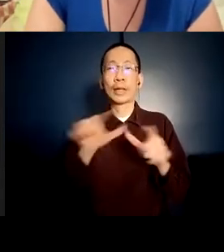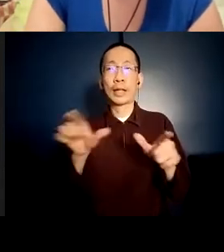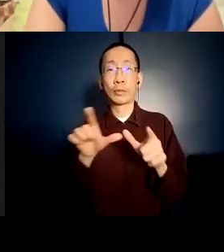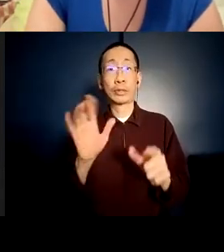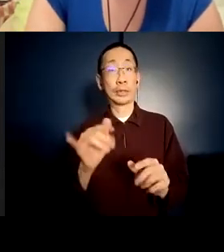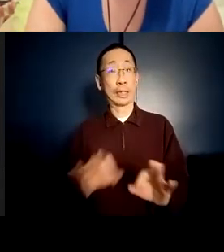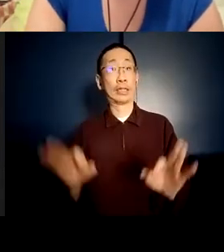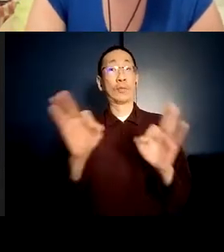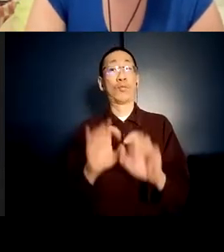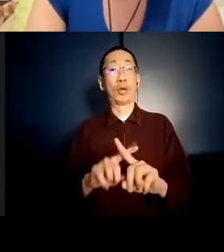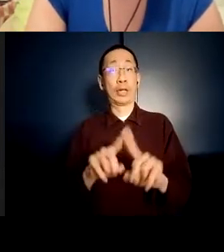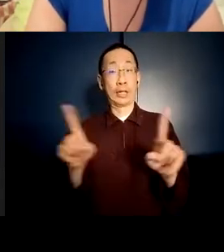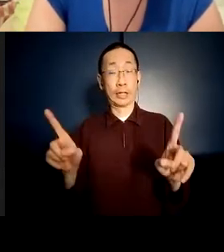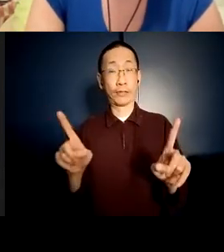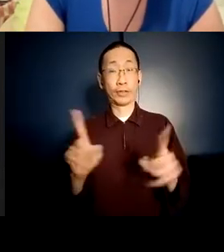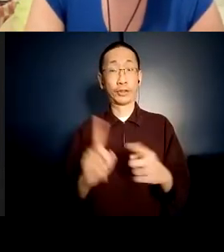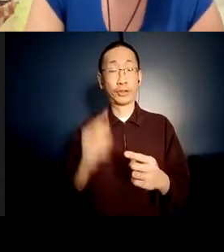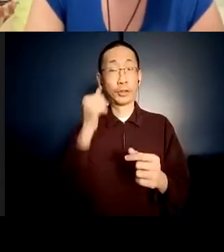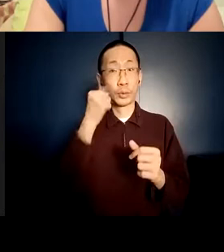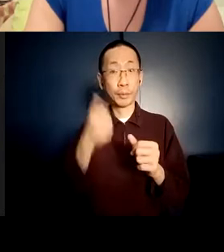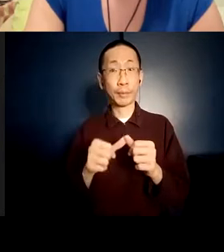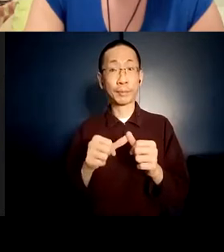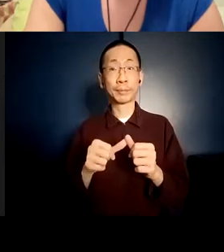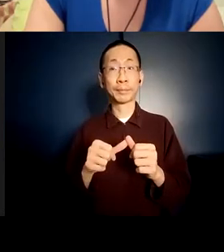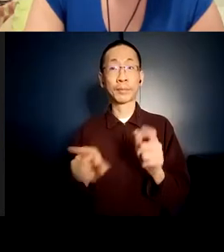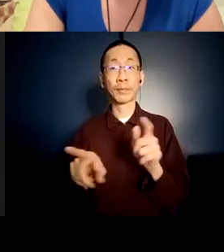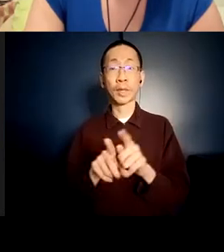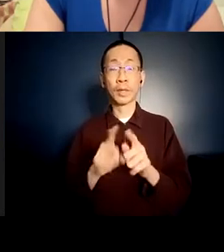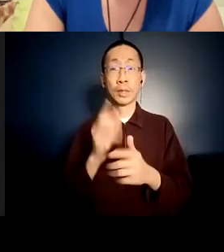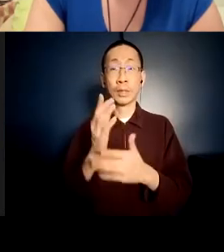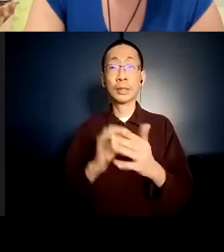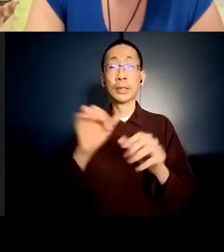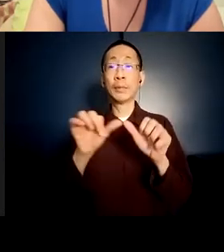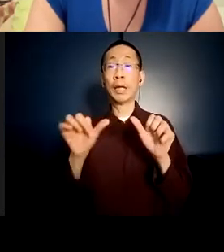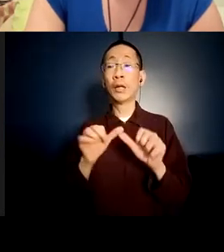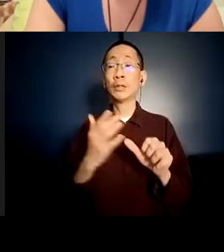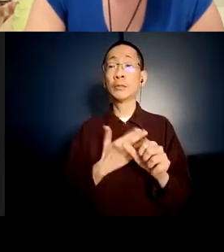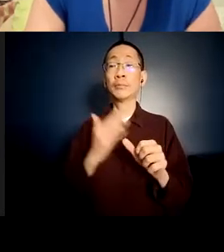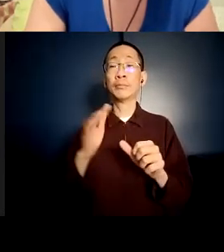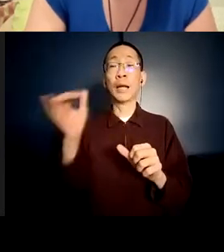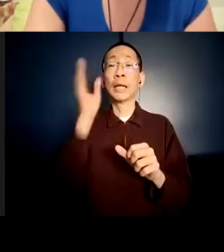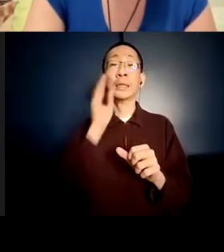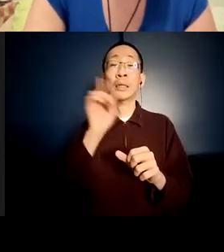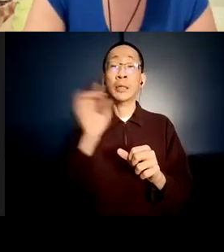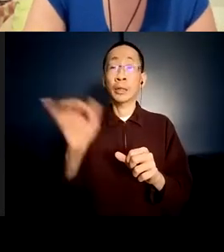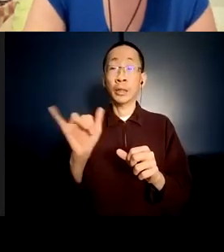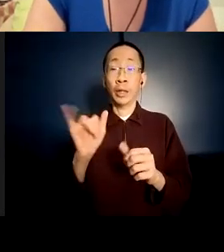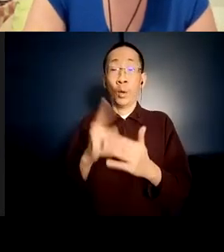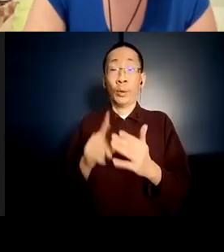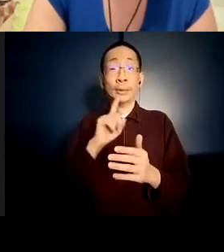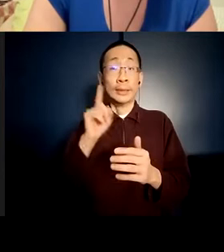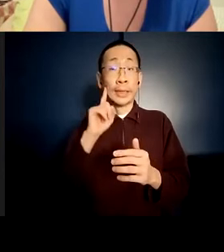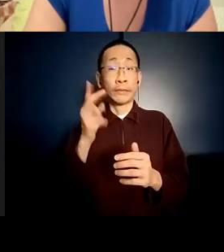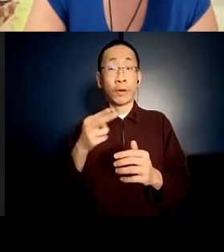important distinction to be aware of. There are some areas where my experience would be similar to what deaf and hard of hearing